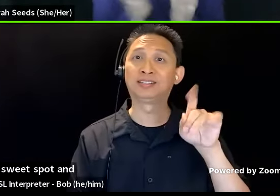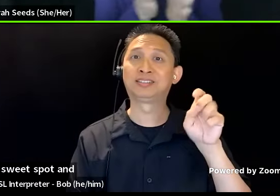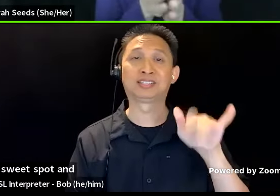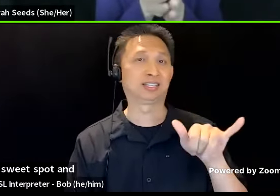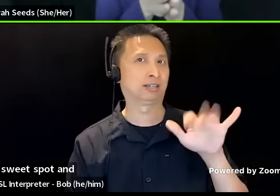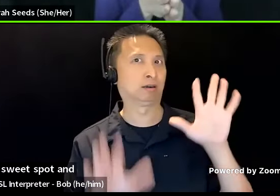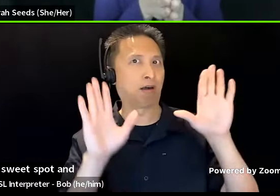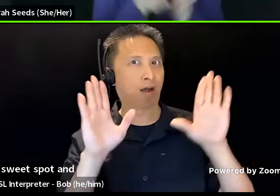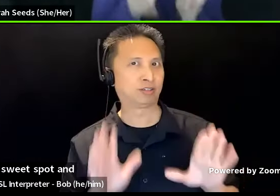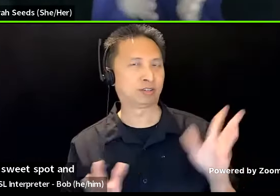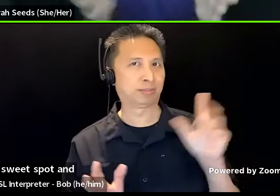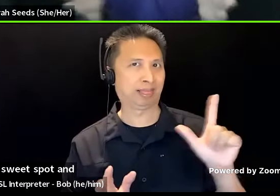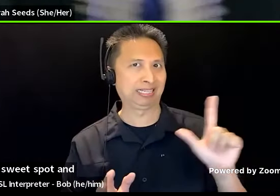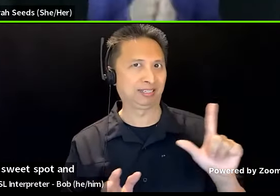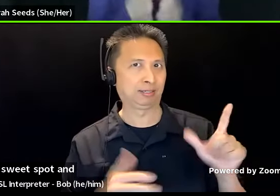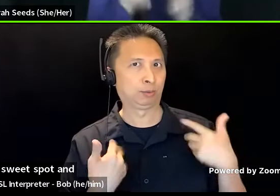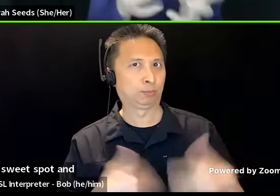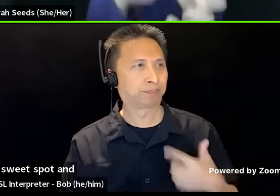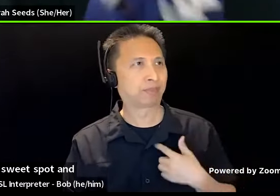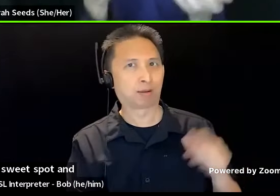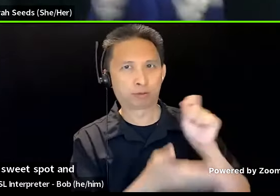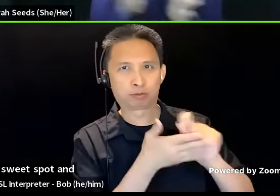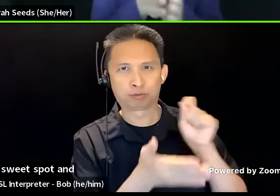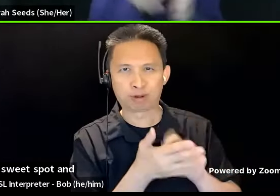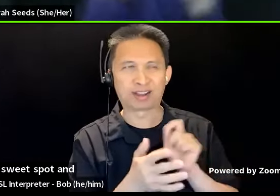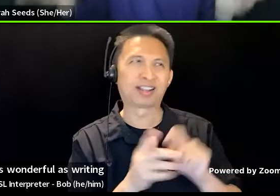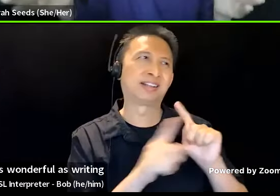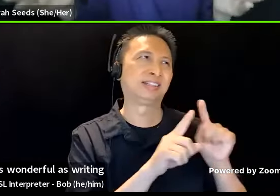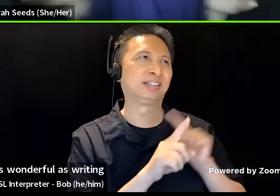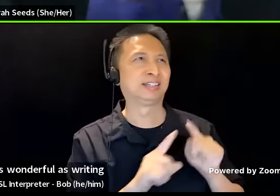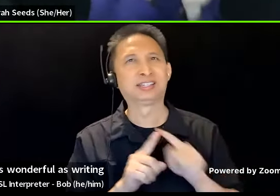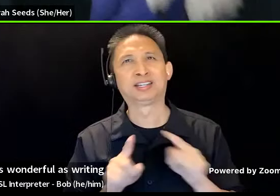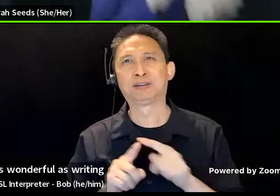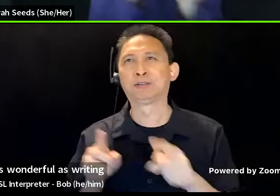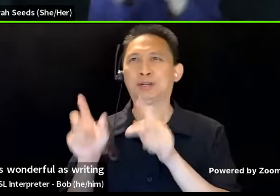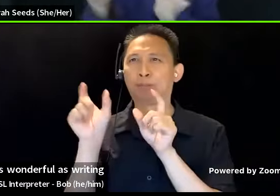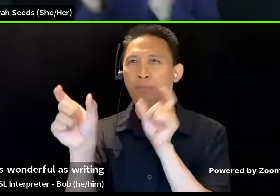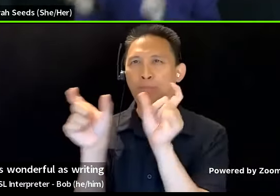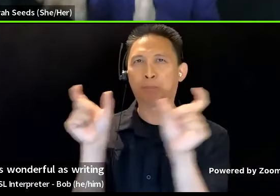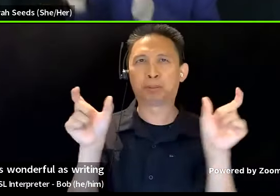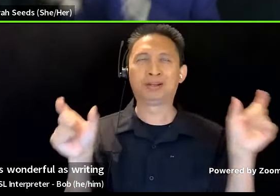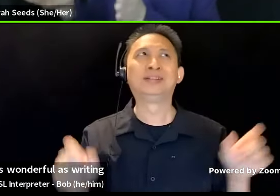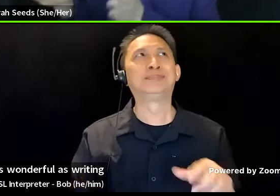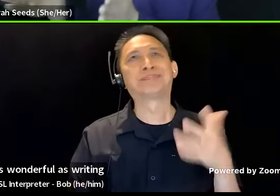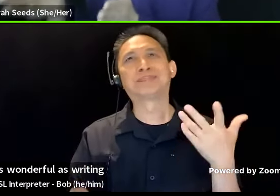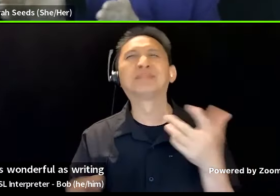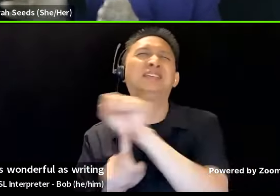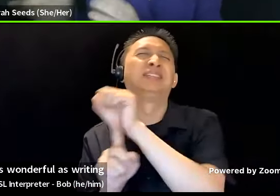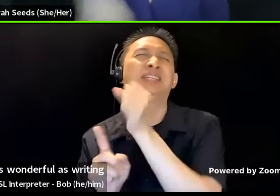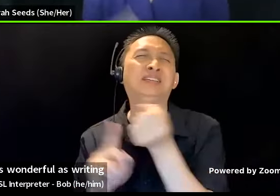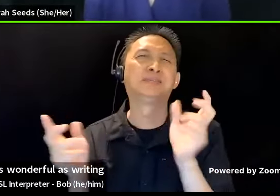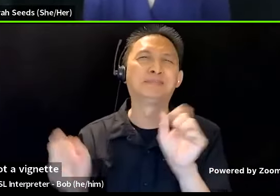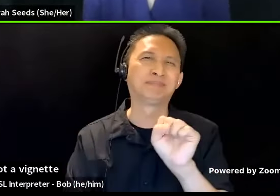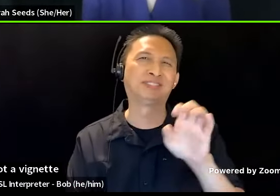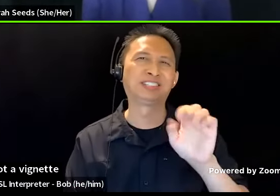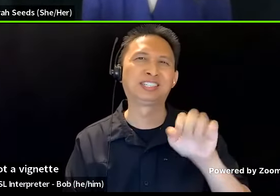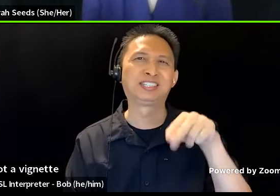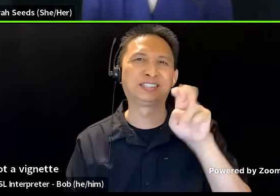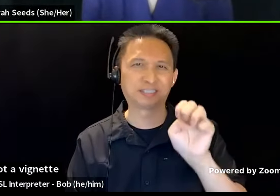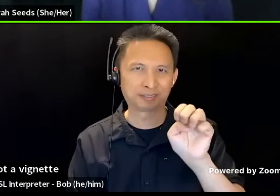writing the vignettes or like the different, it's not a vignette because it's an overarching thing, but I was writing the different scenes and what each episode would